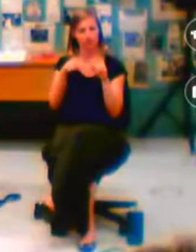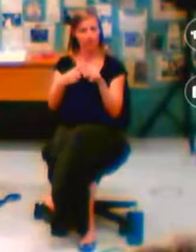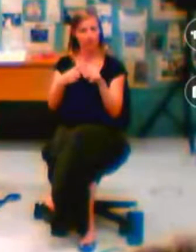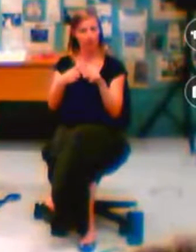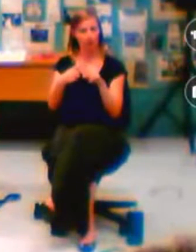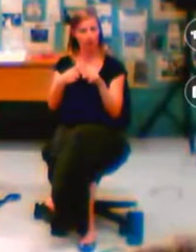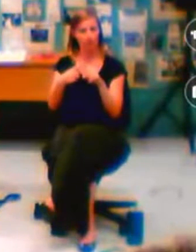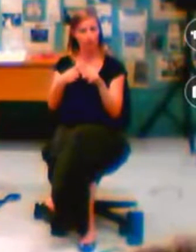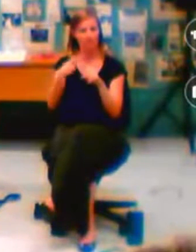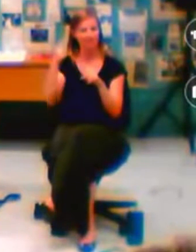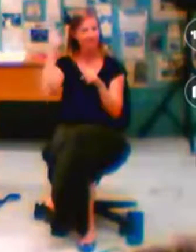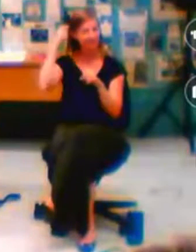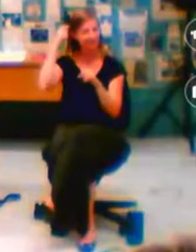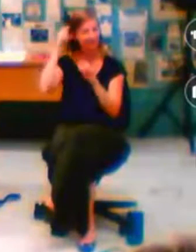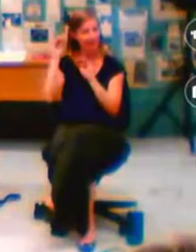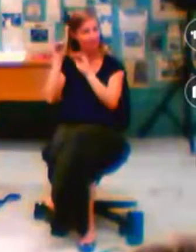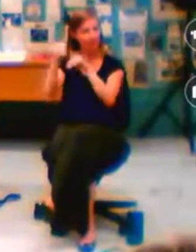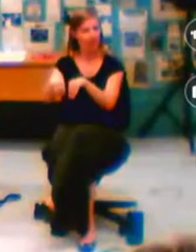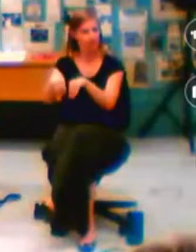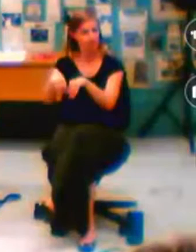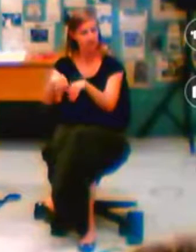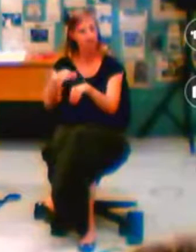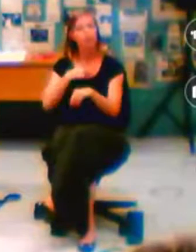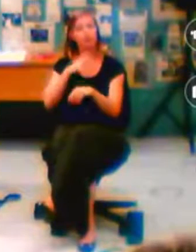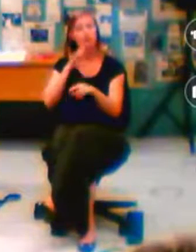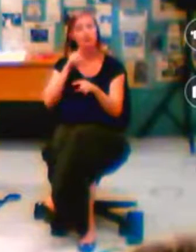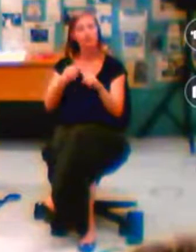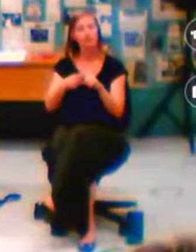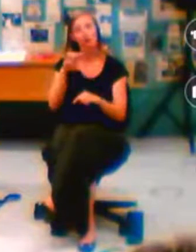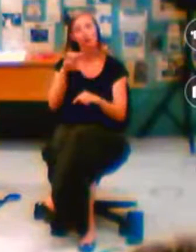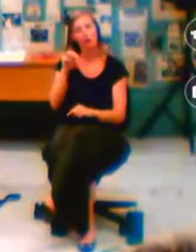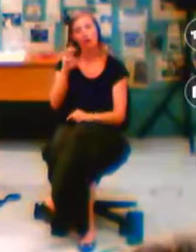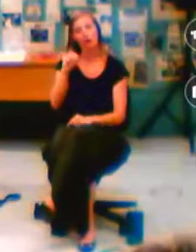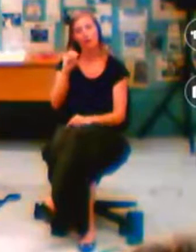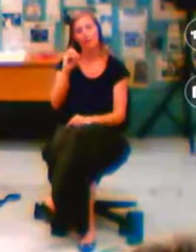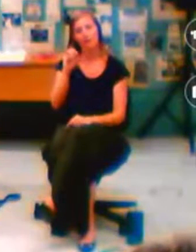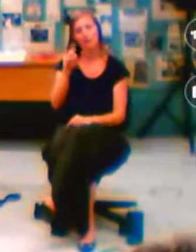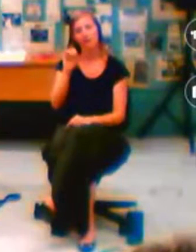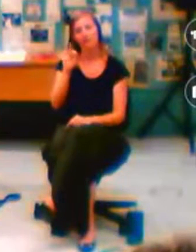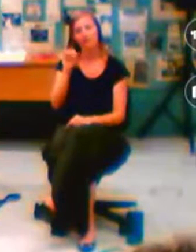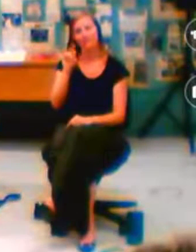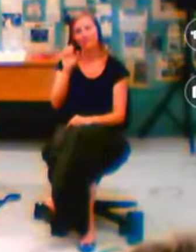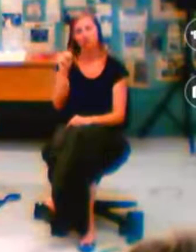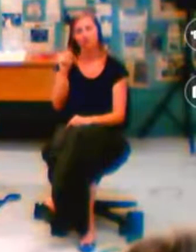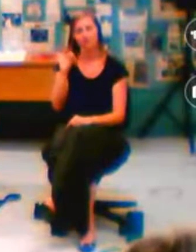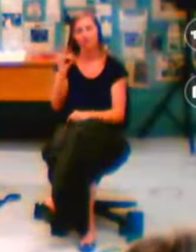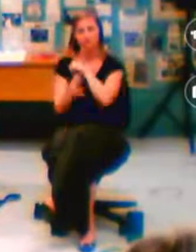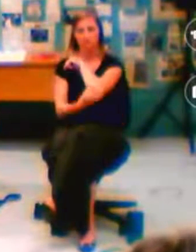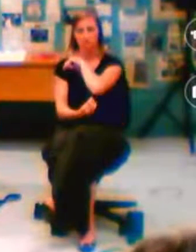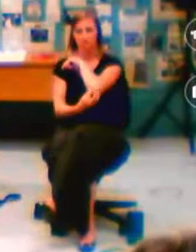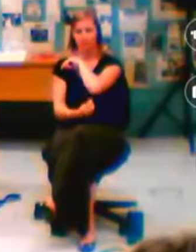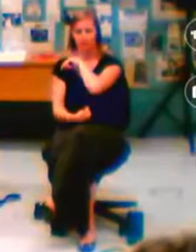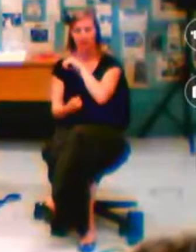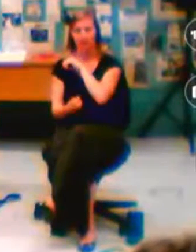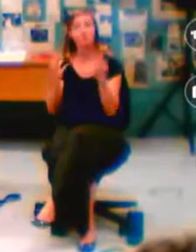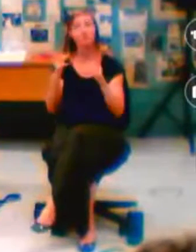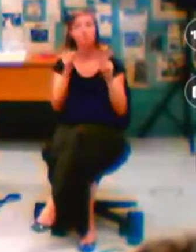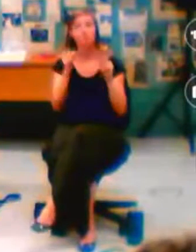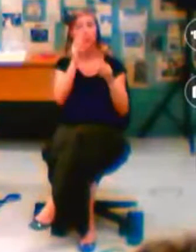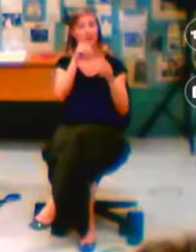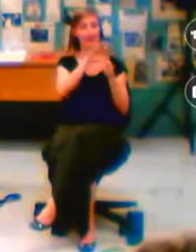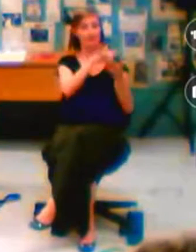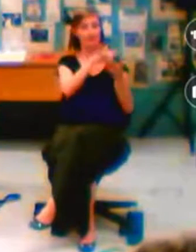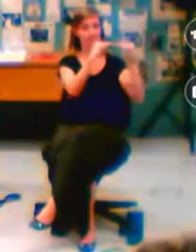I think that, I'm not completely convinced by this, but I'm wondering if, back to the mention of the implants,